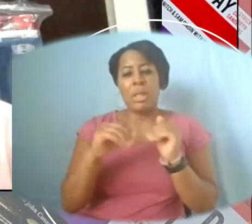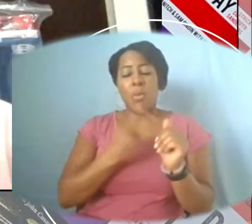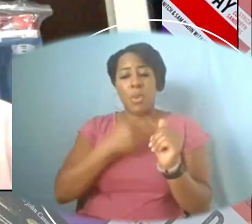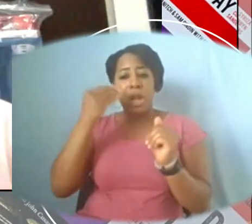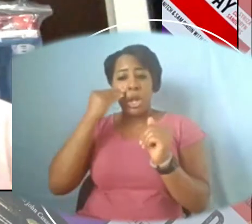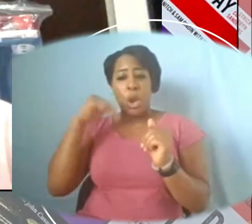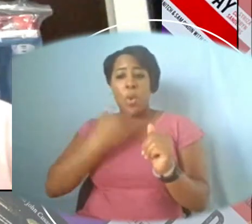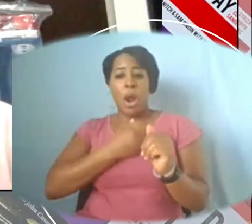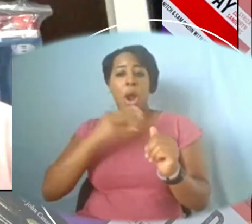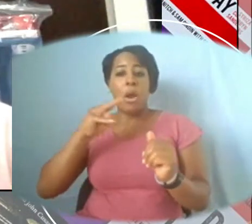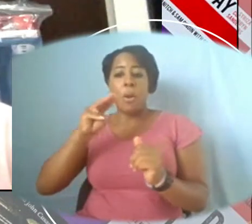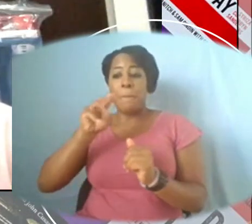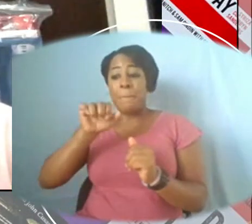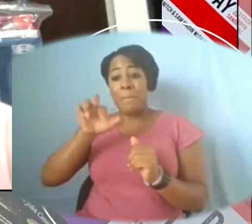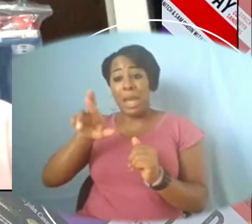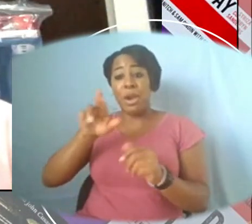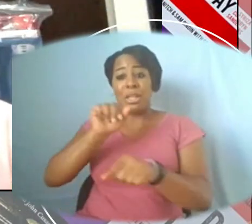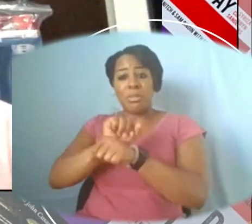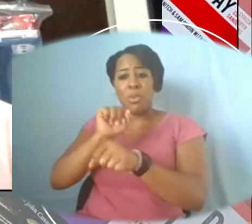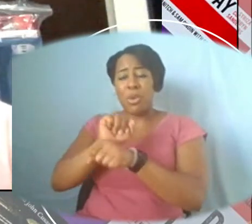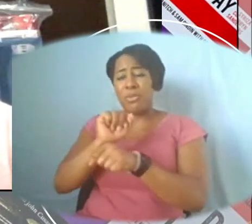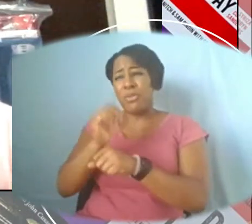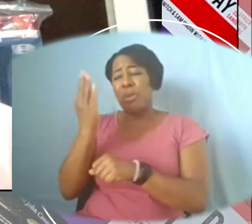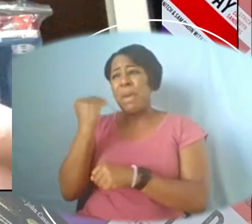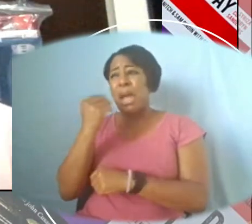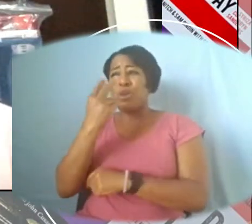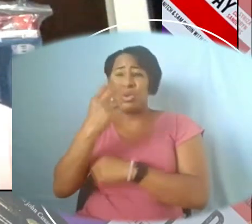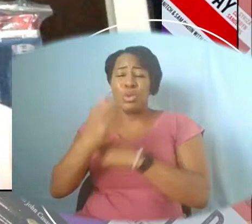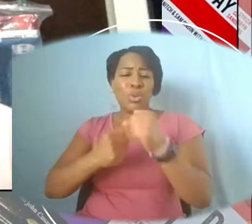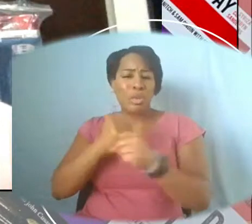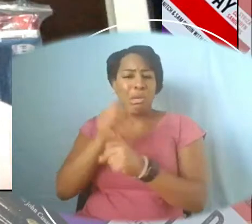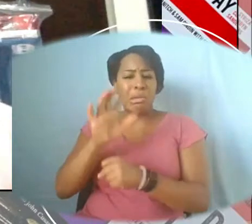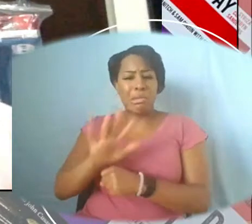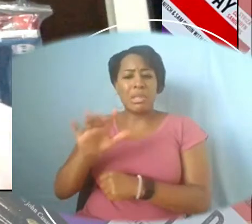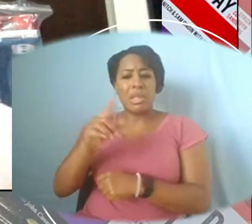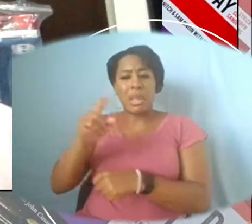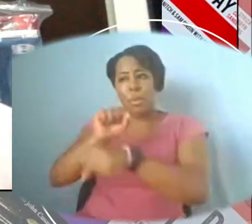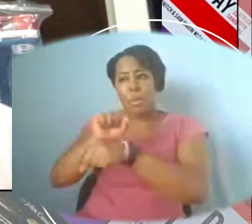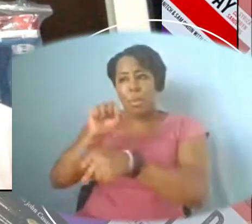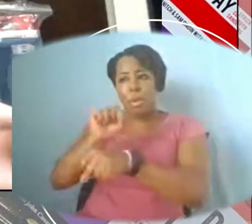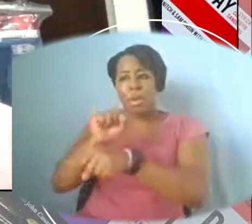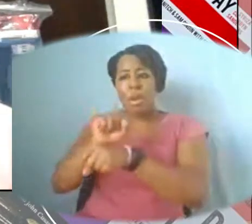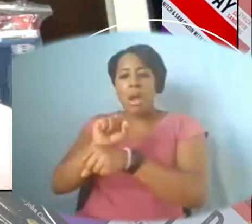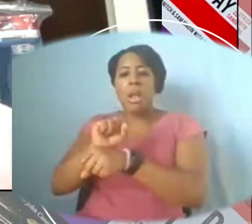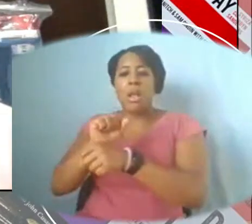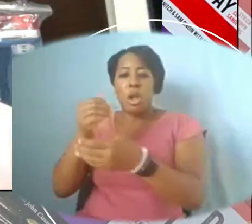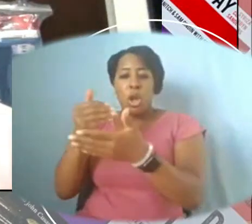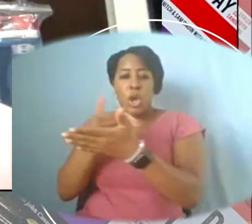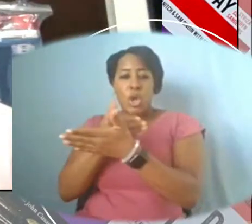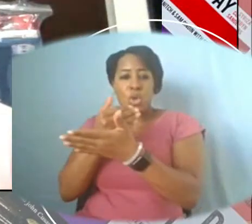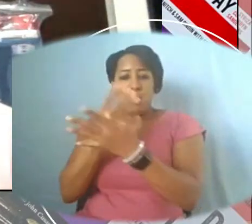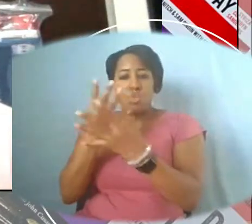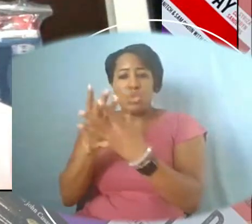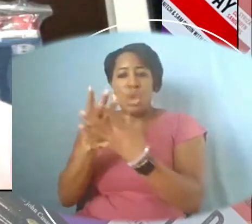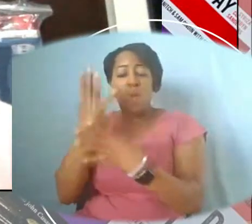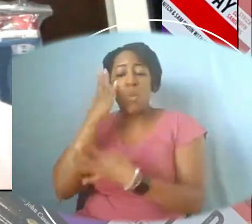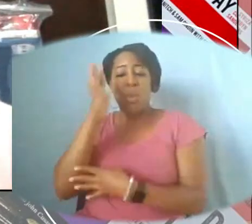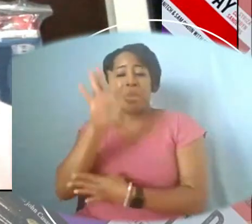been working again for the past year and a half, 2 years around this proposed new jail, which would be approximately $500